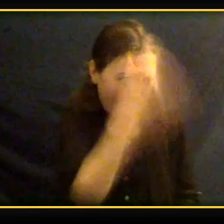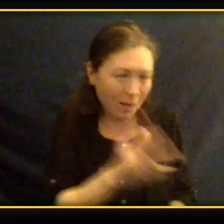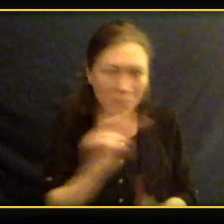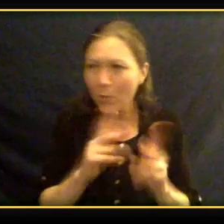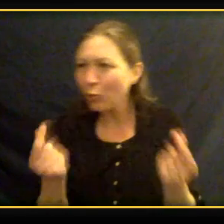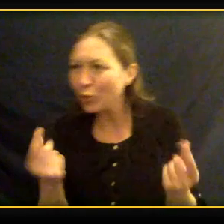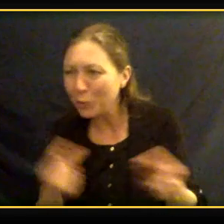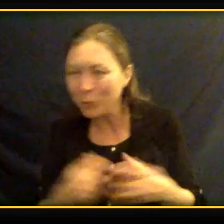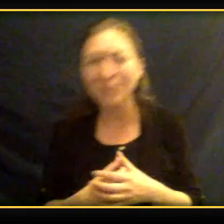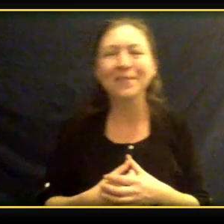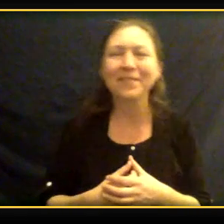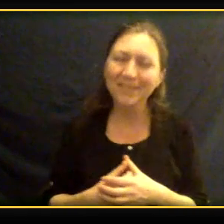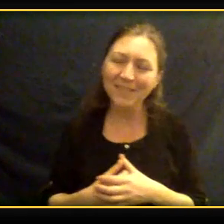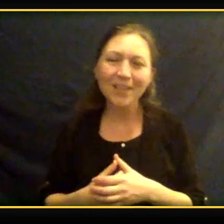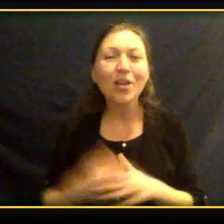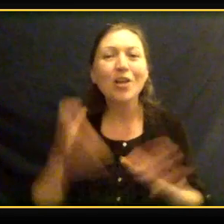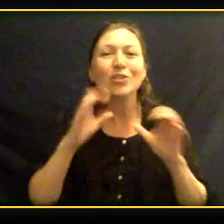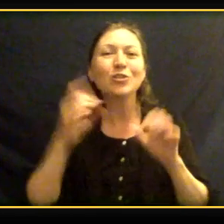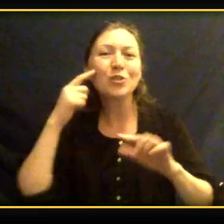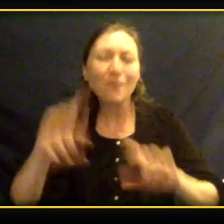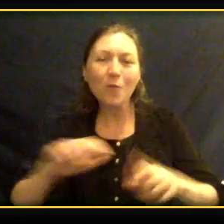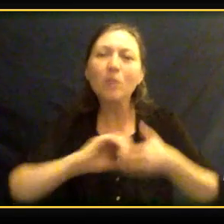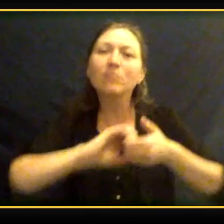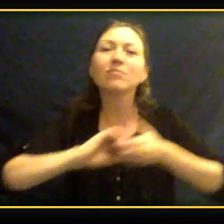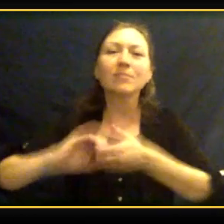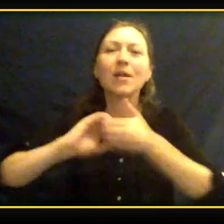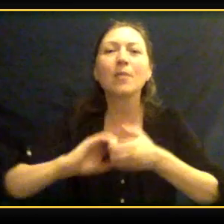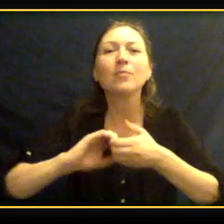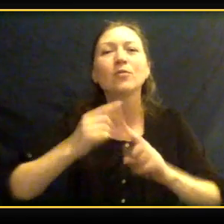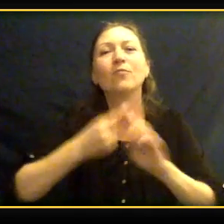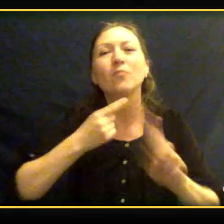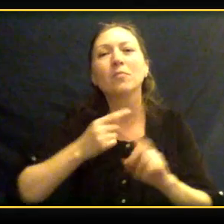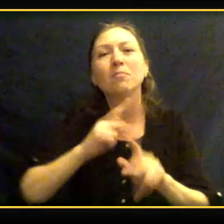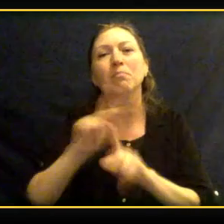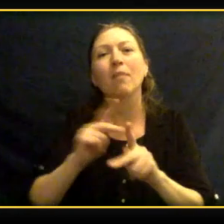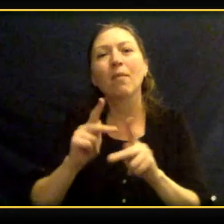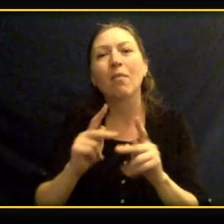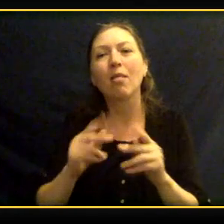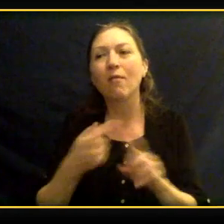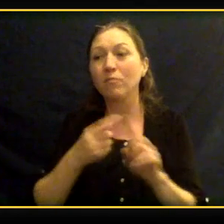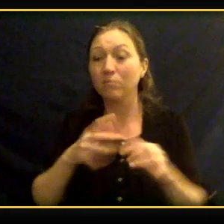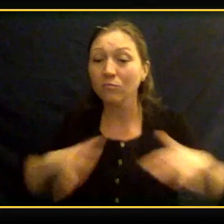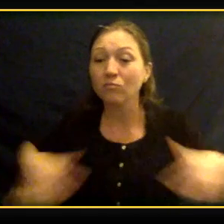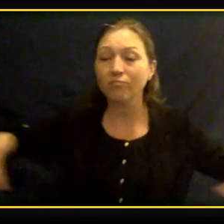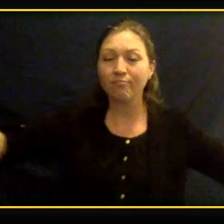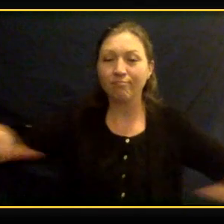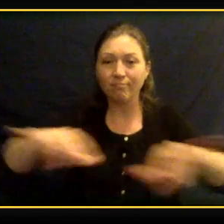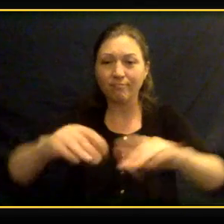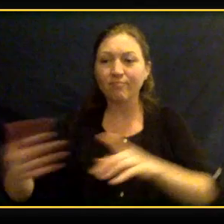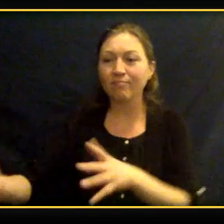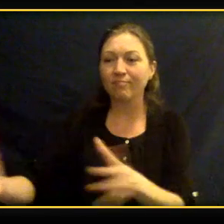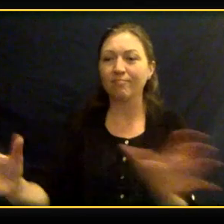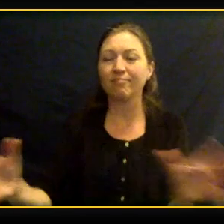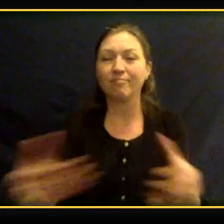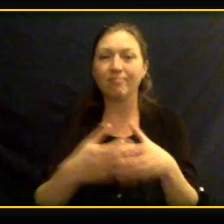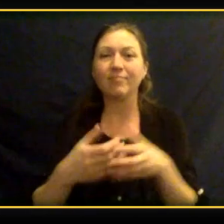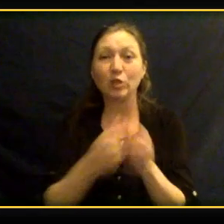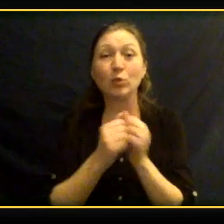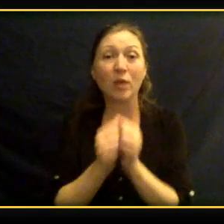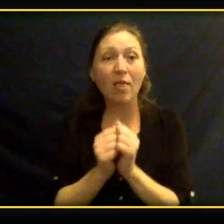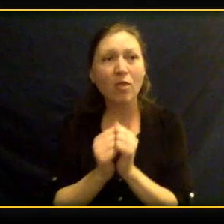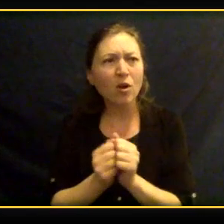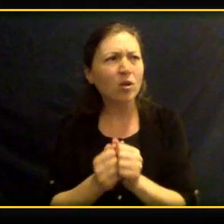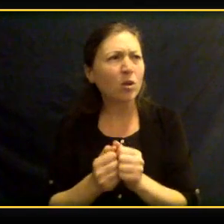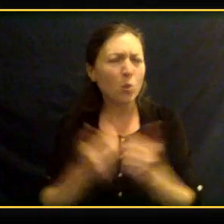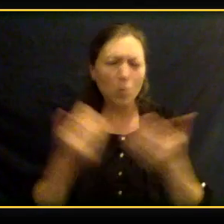other people around the country so that all of us could prepare a dream of a new nation, welcoming people with disabilities